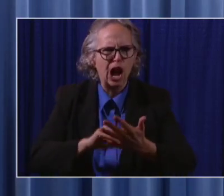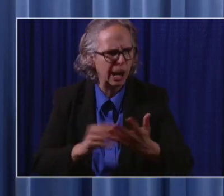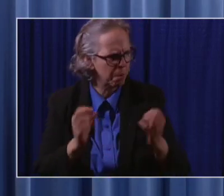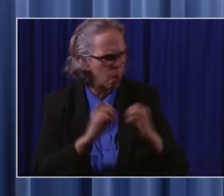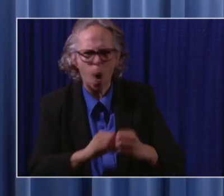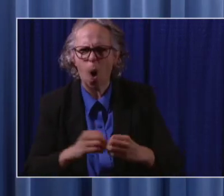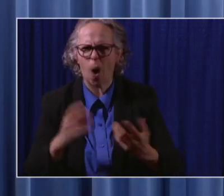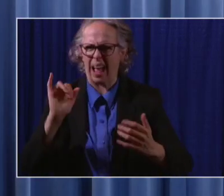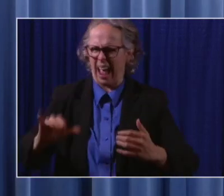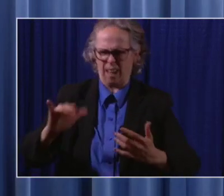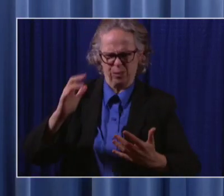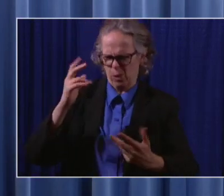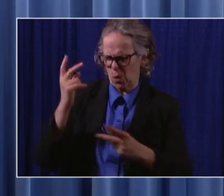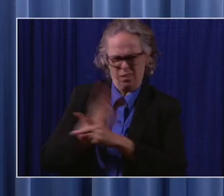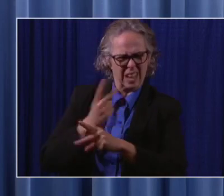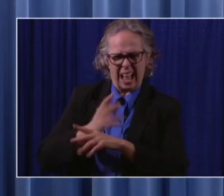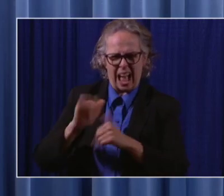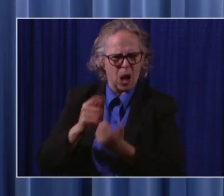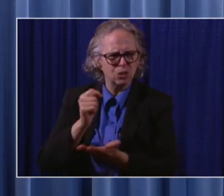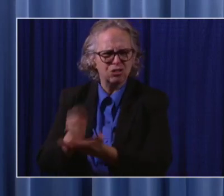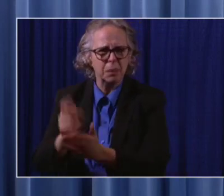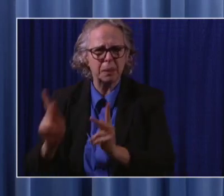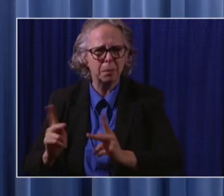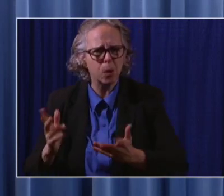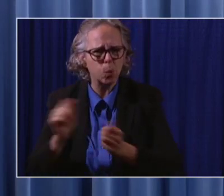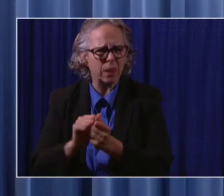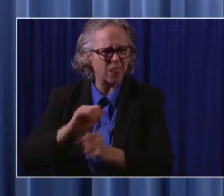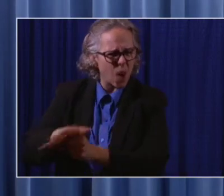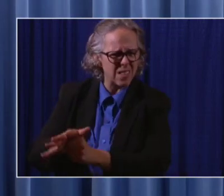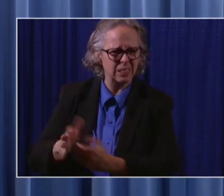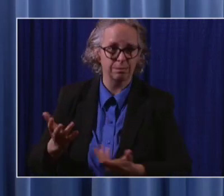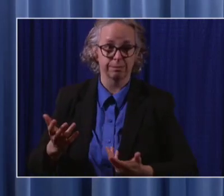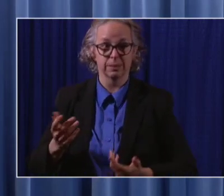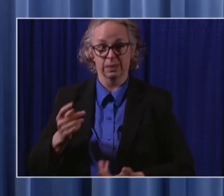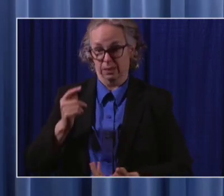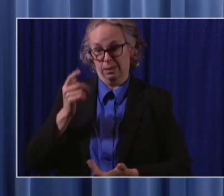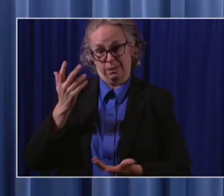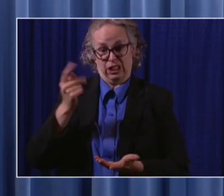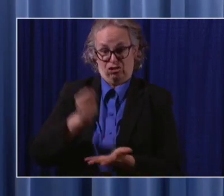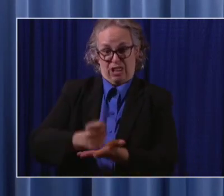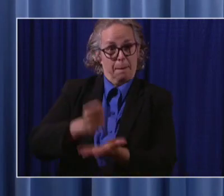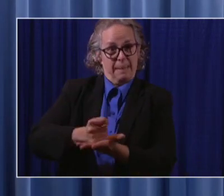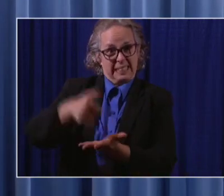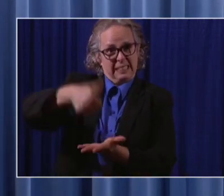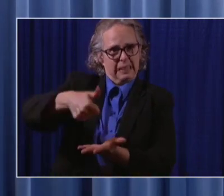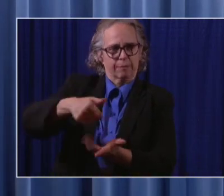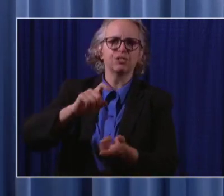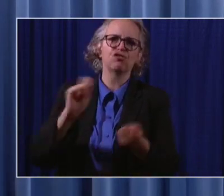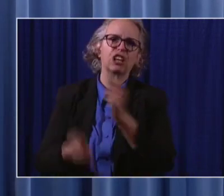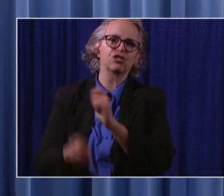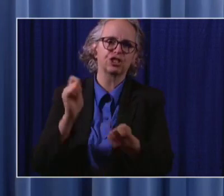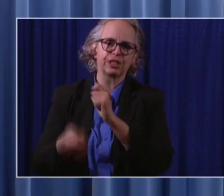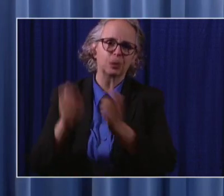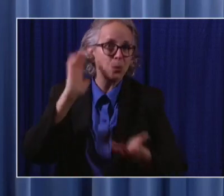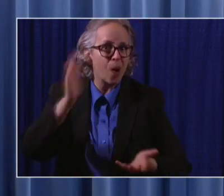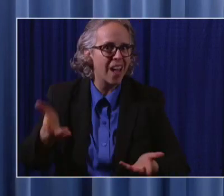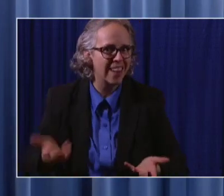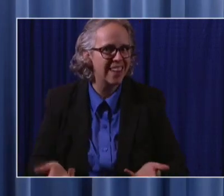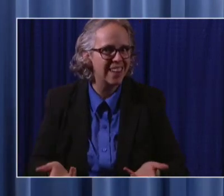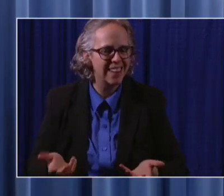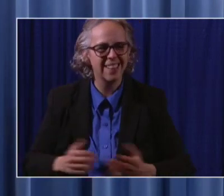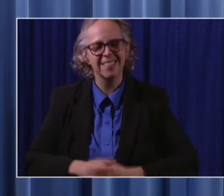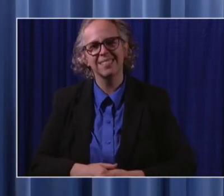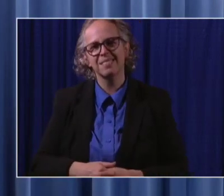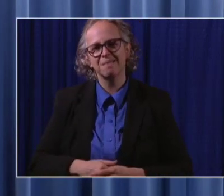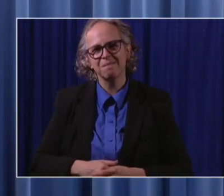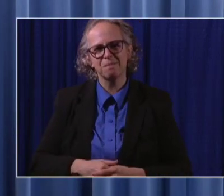that treatments will continue to evolve. And let me make this very clear. As governor of Ohio, I do